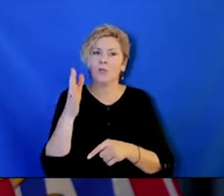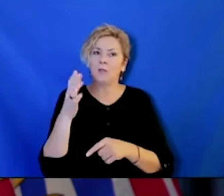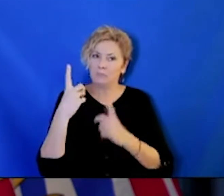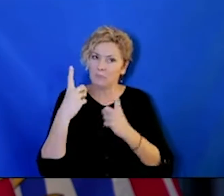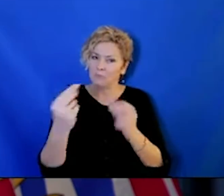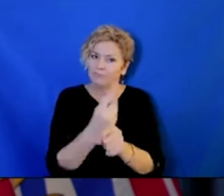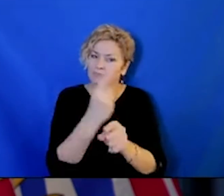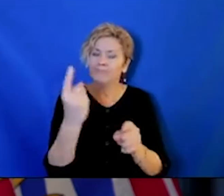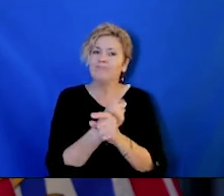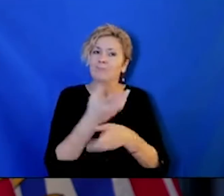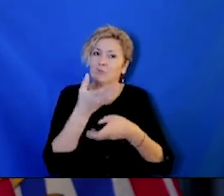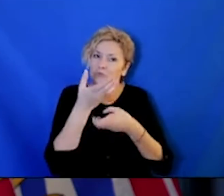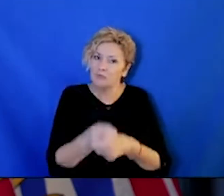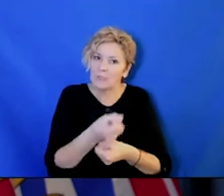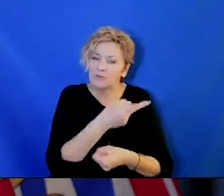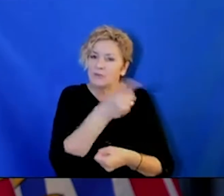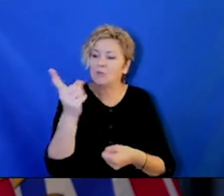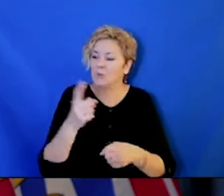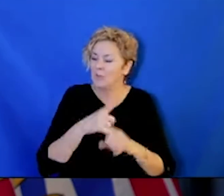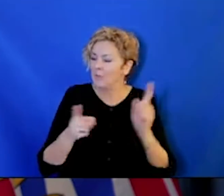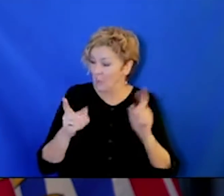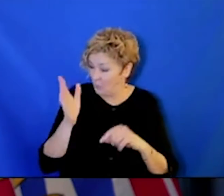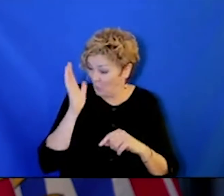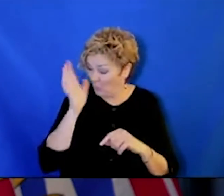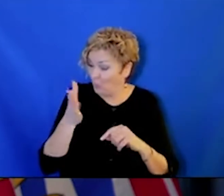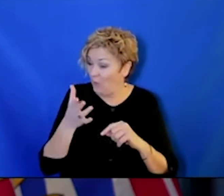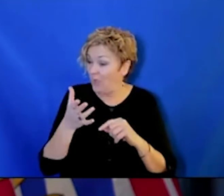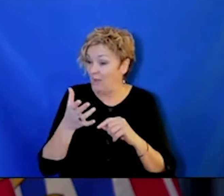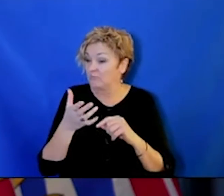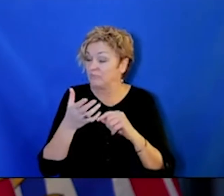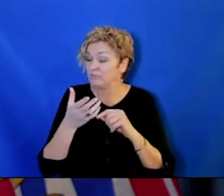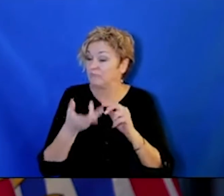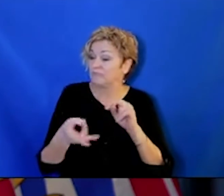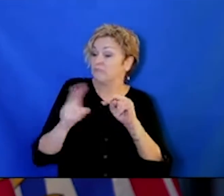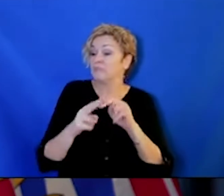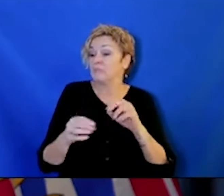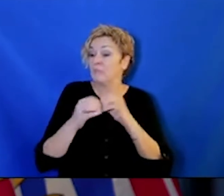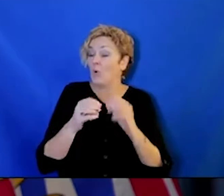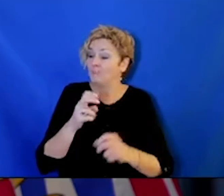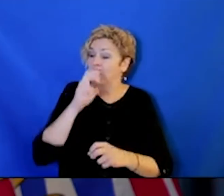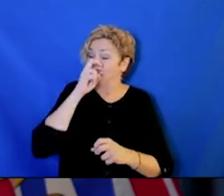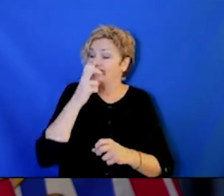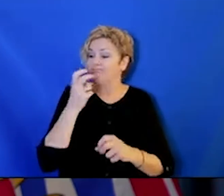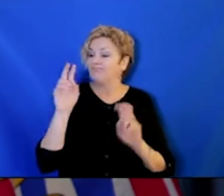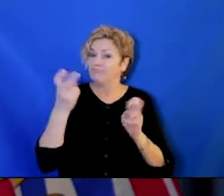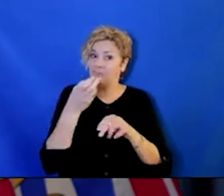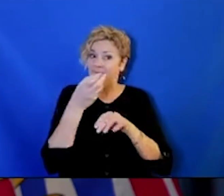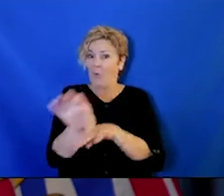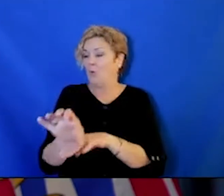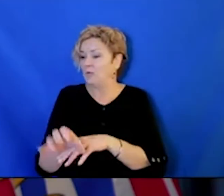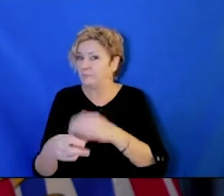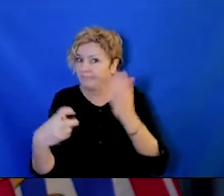enforcement, and in what environments? I know you mentioned like the higher risk workplaces may see an increase in enforcement. Will we see changes in